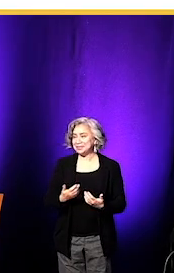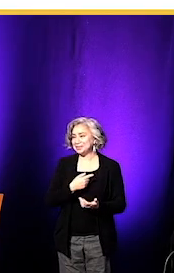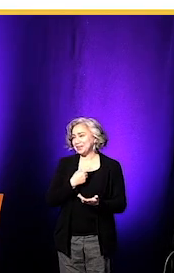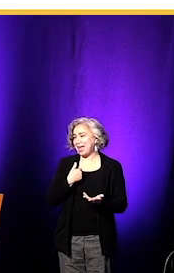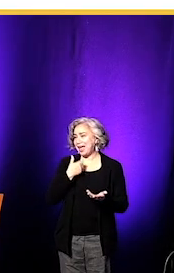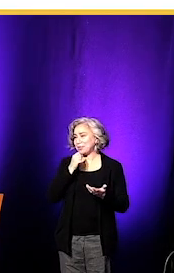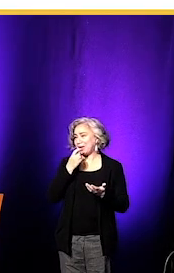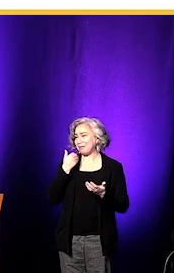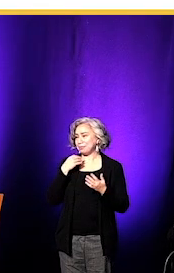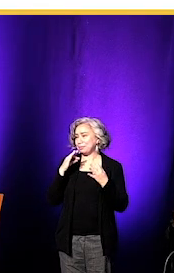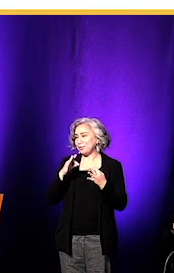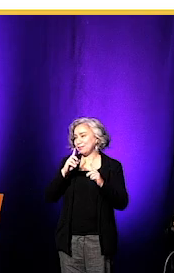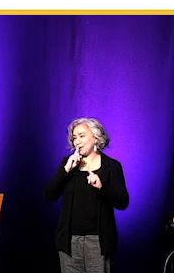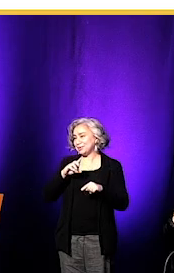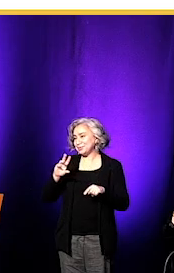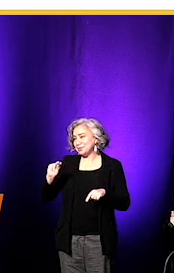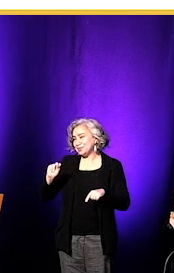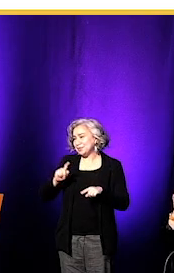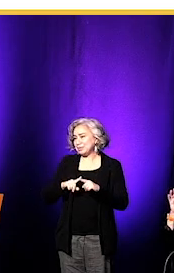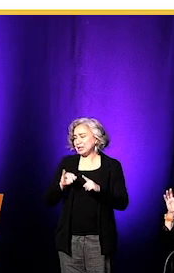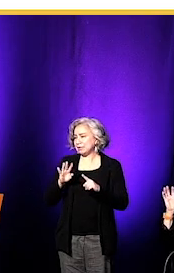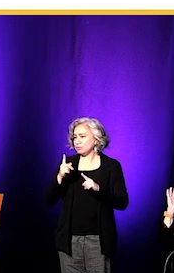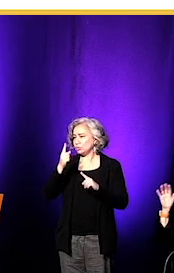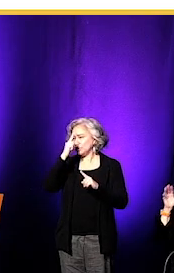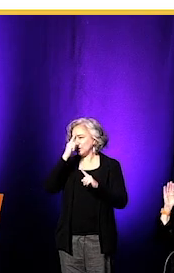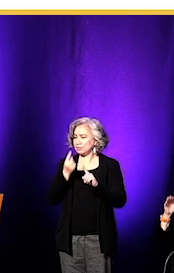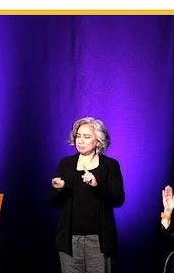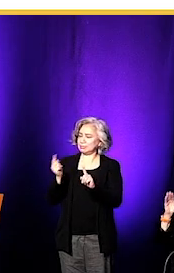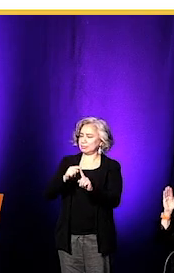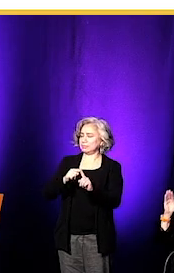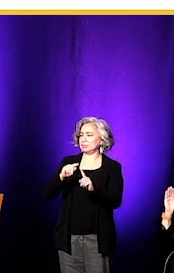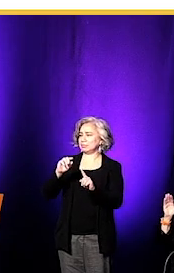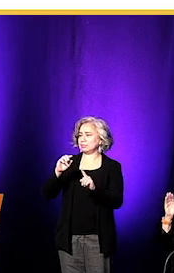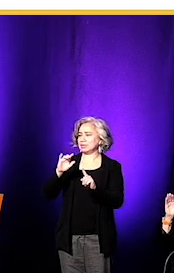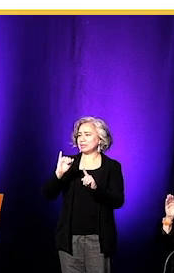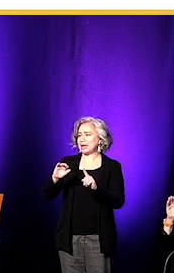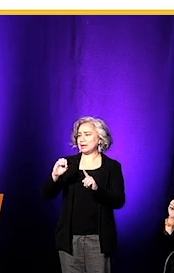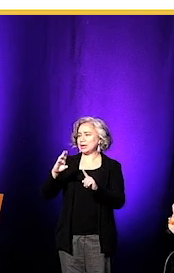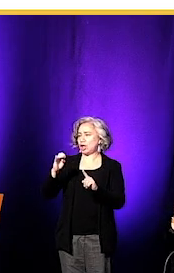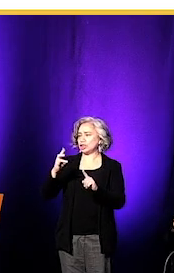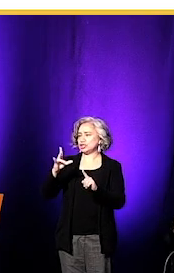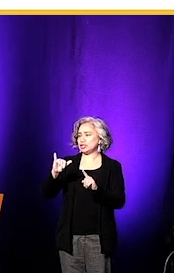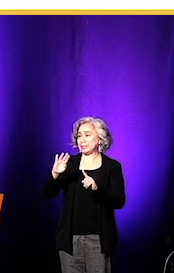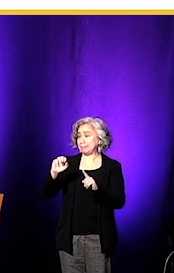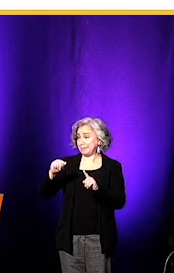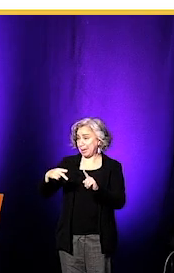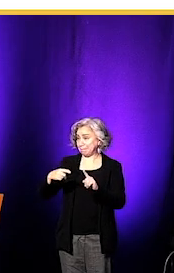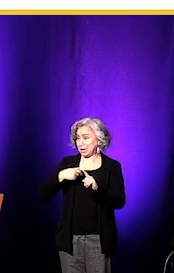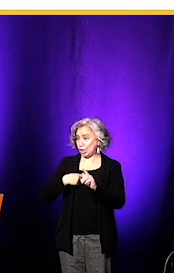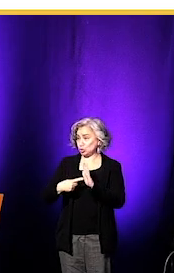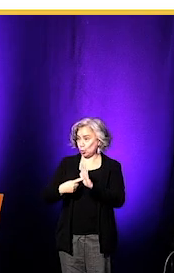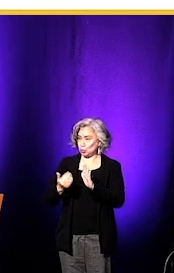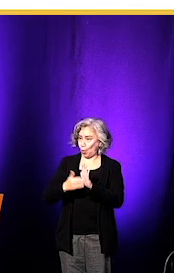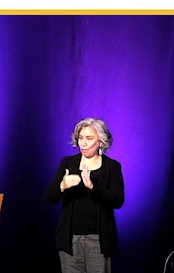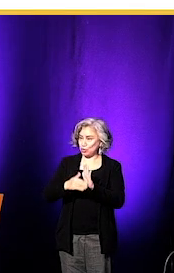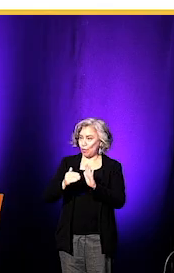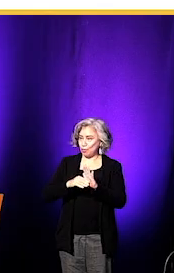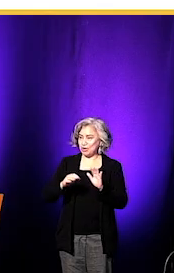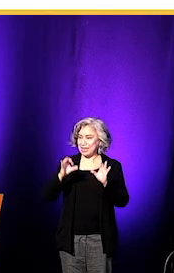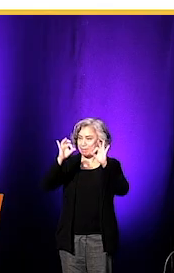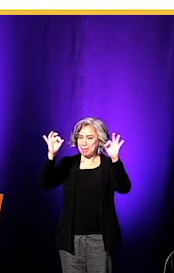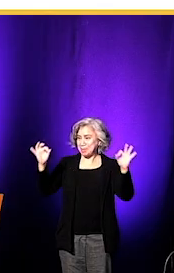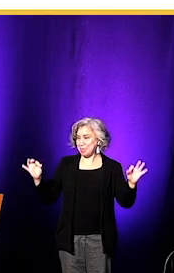if you go back to that wonderful ecology map that I kept showing over and over, the ecology was not dependent on